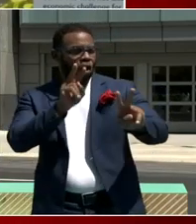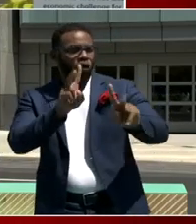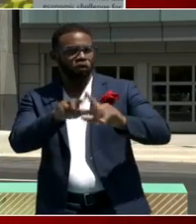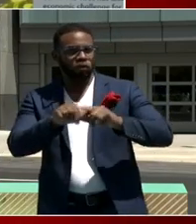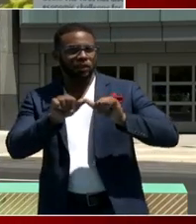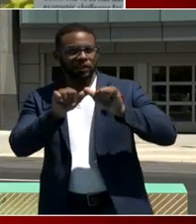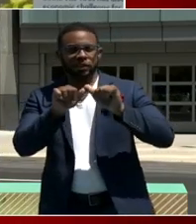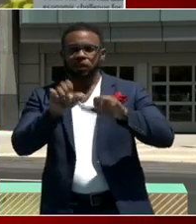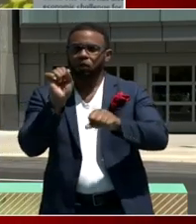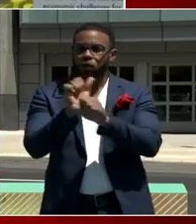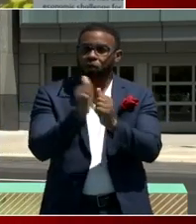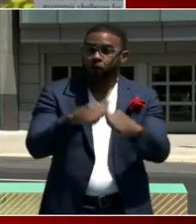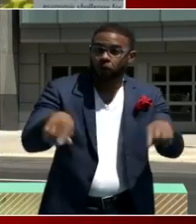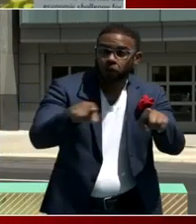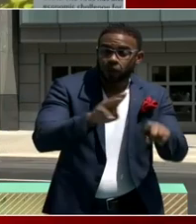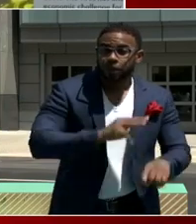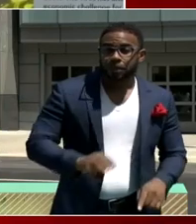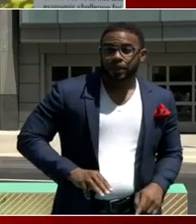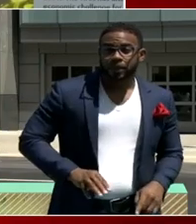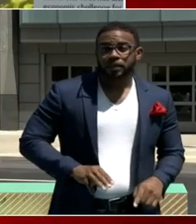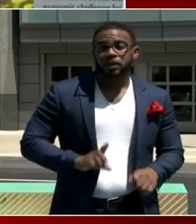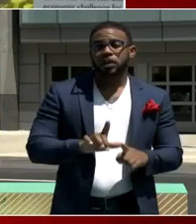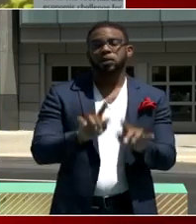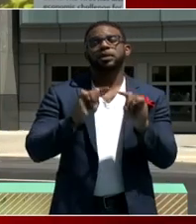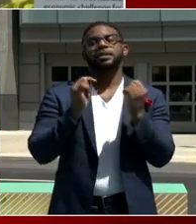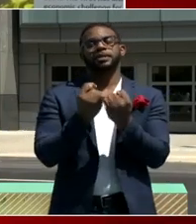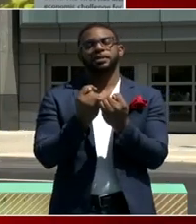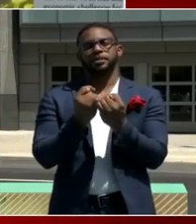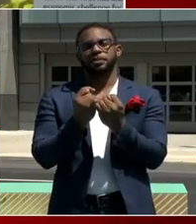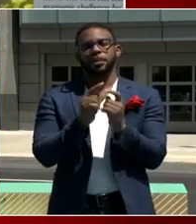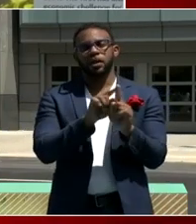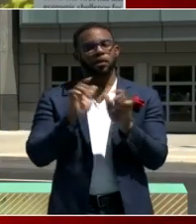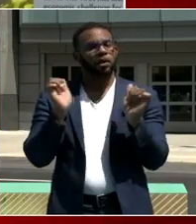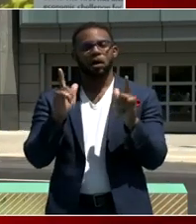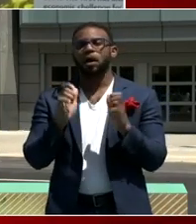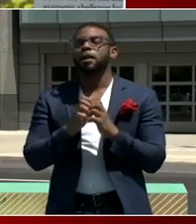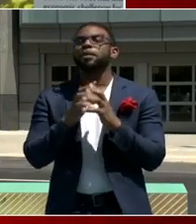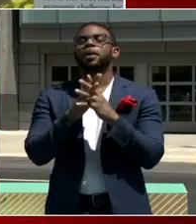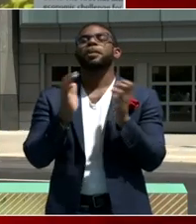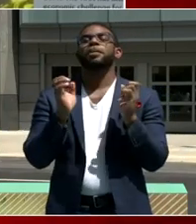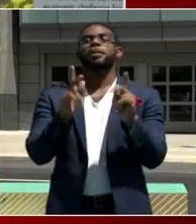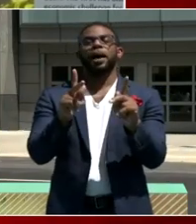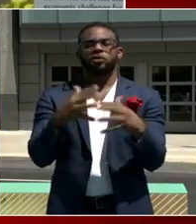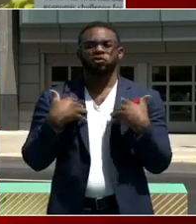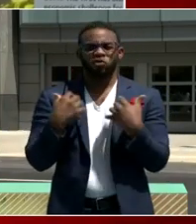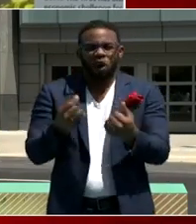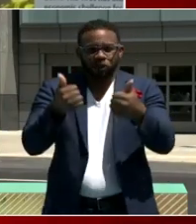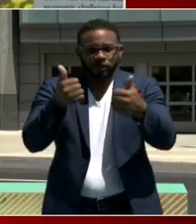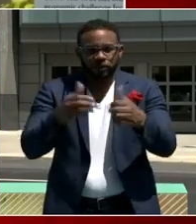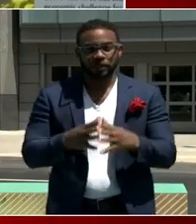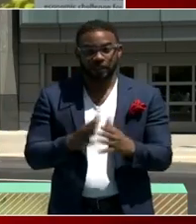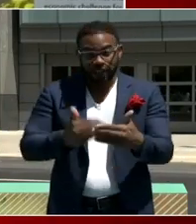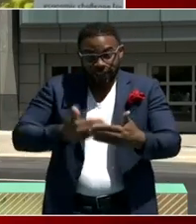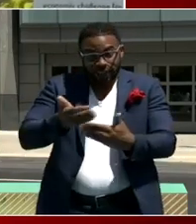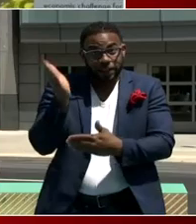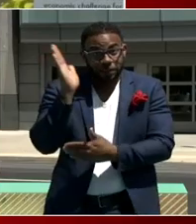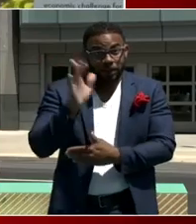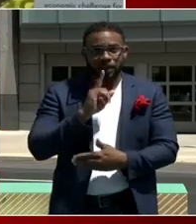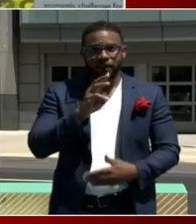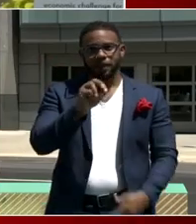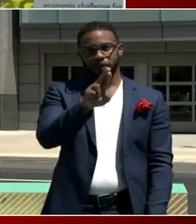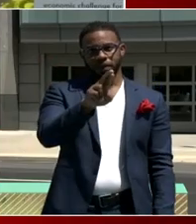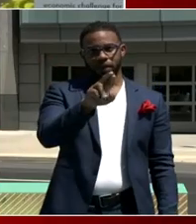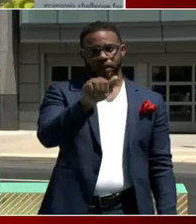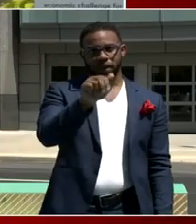to continuing to work with you, Mayor Bowser, and your team as we all build back stronger. Our next speaker is